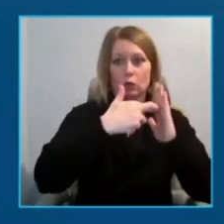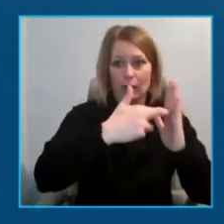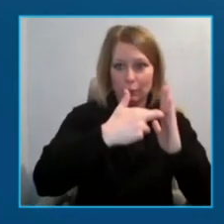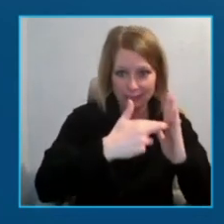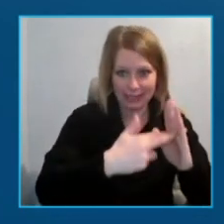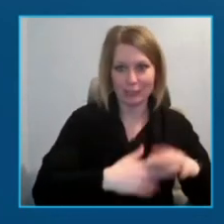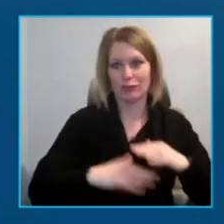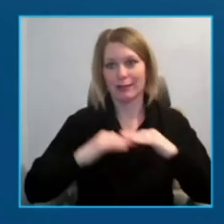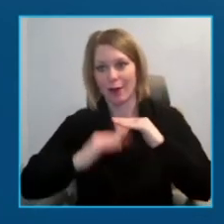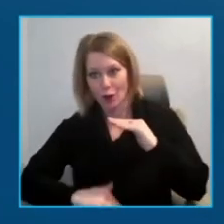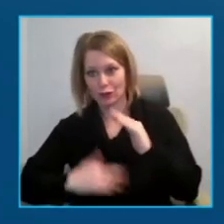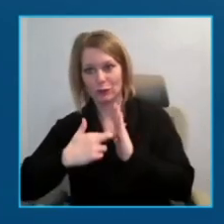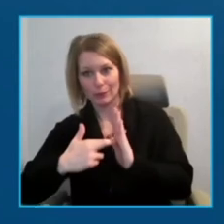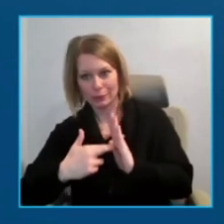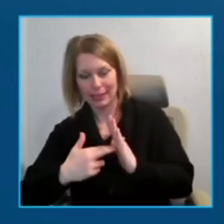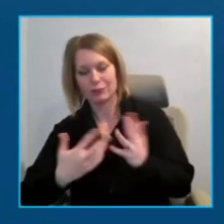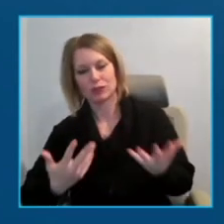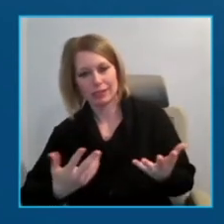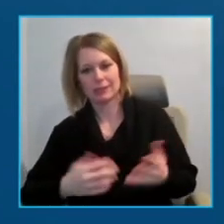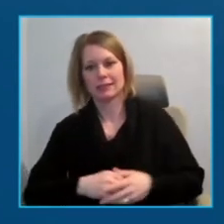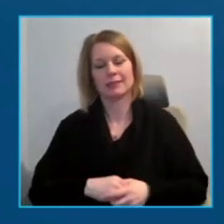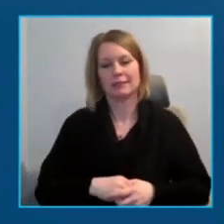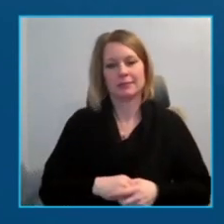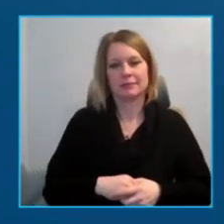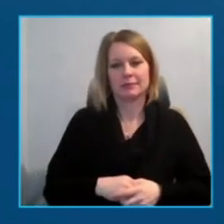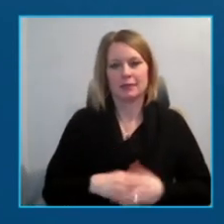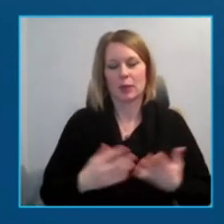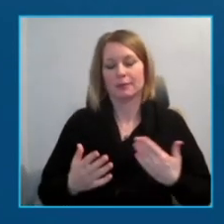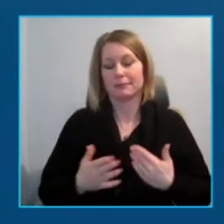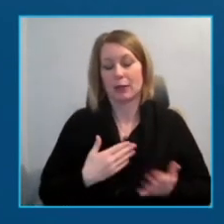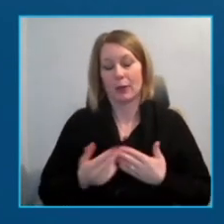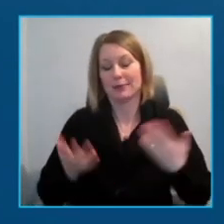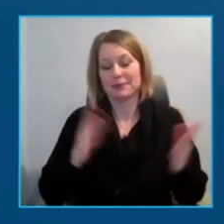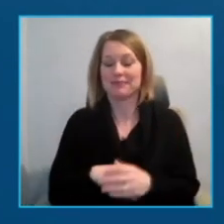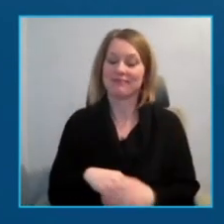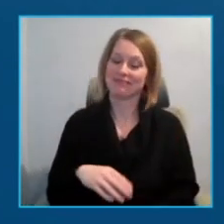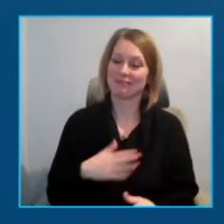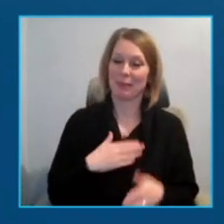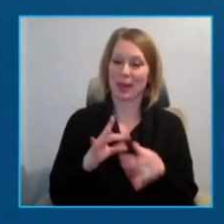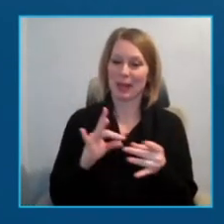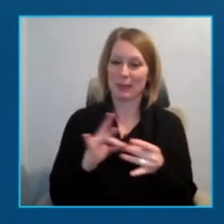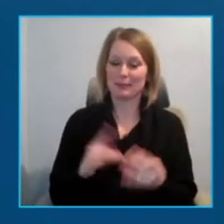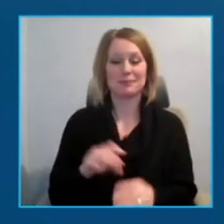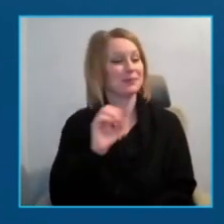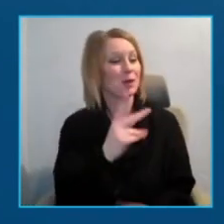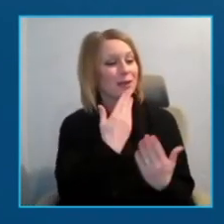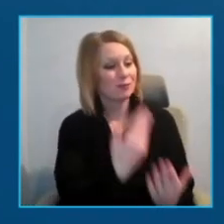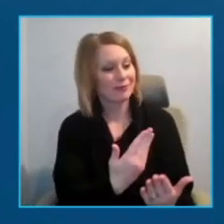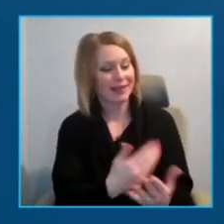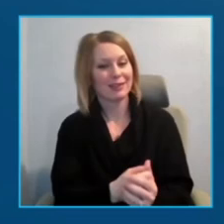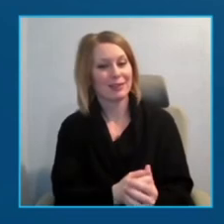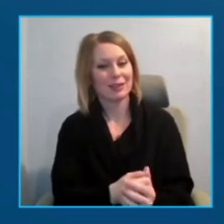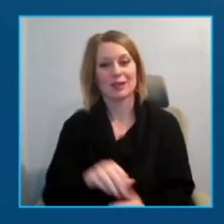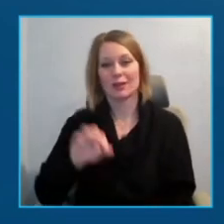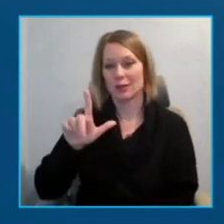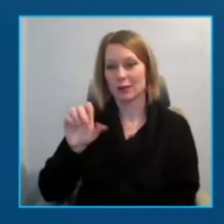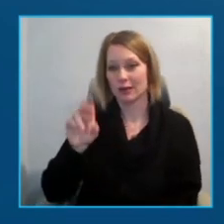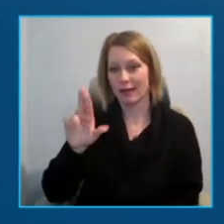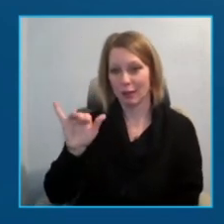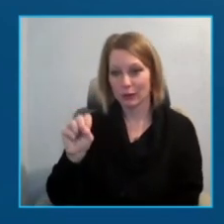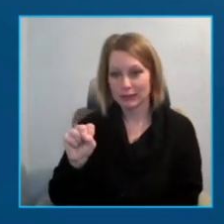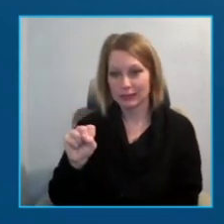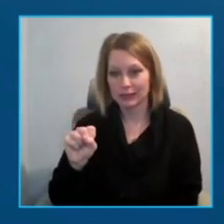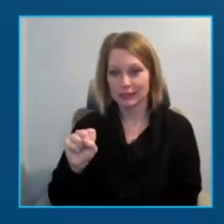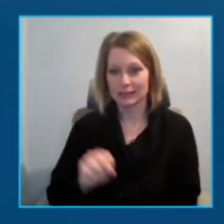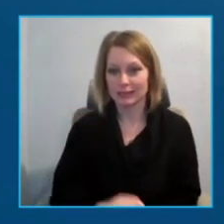already. But be that as it may, that's my piece. Great, thank you. Ms. Lewis, Yvette Lewis.